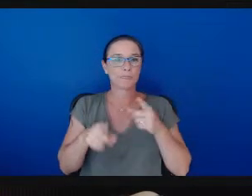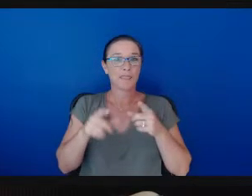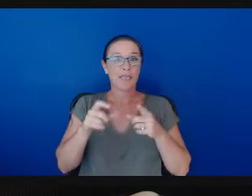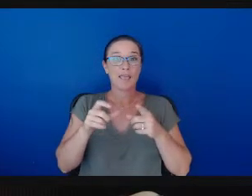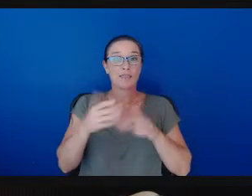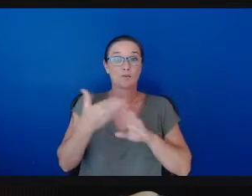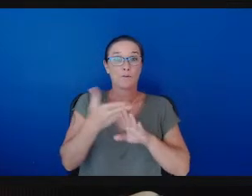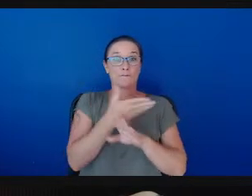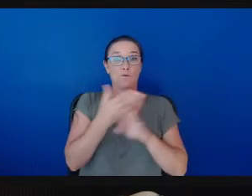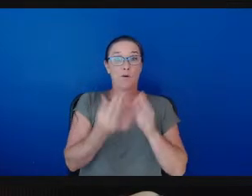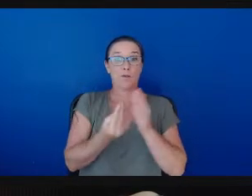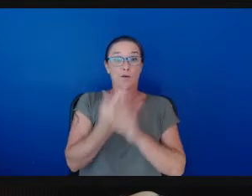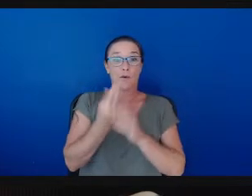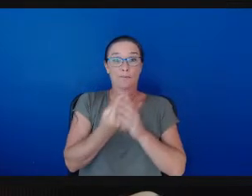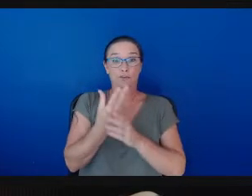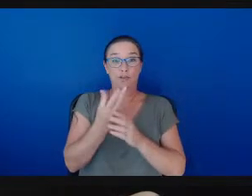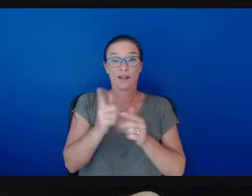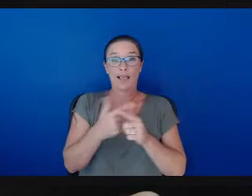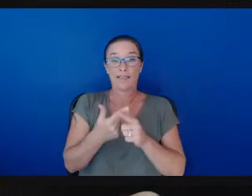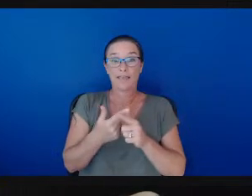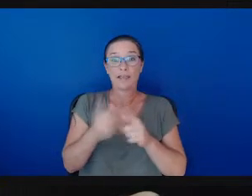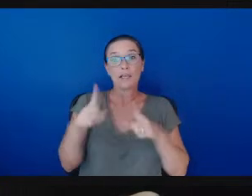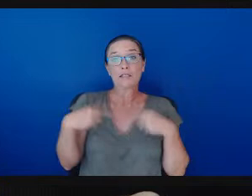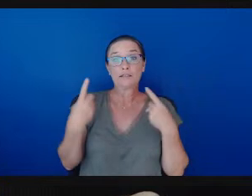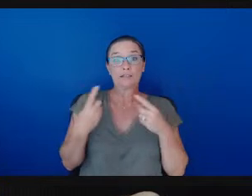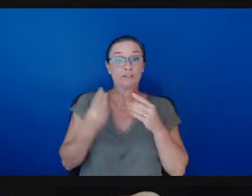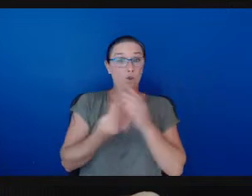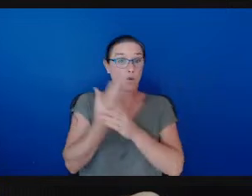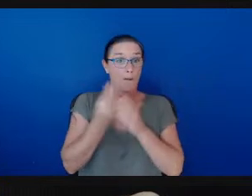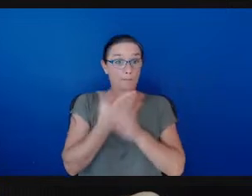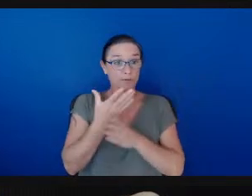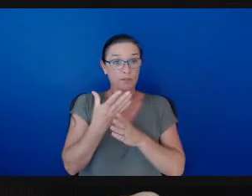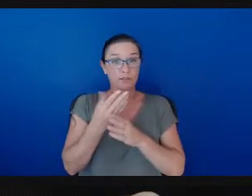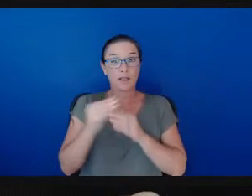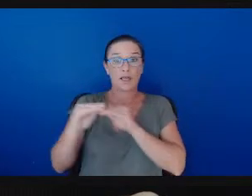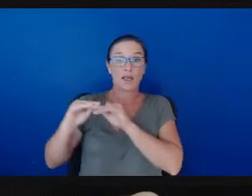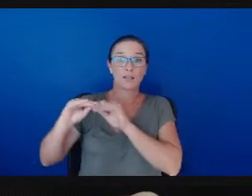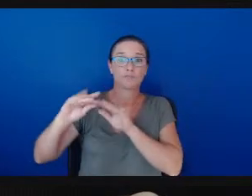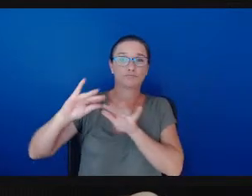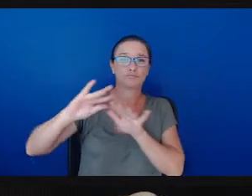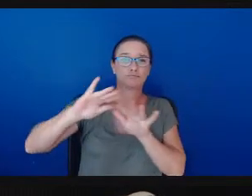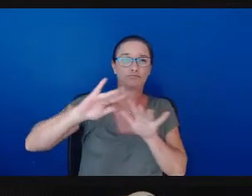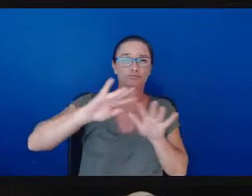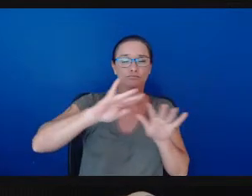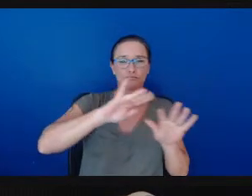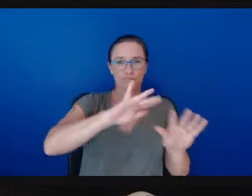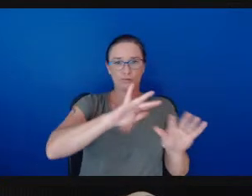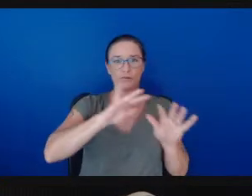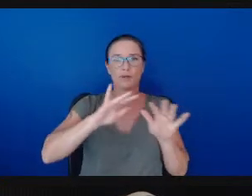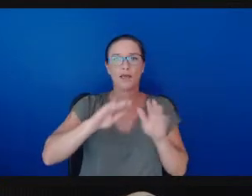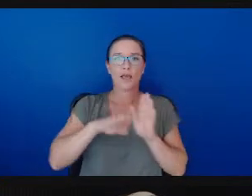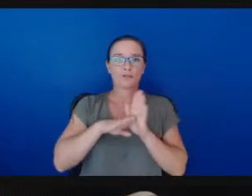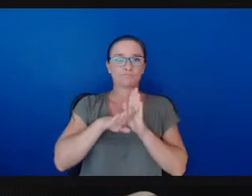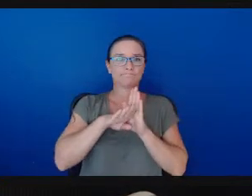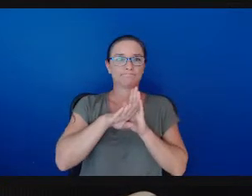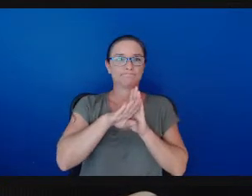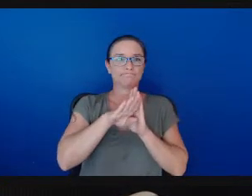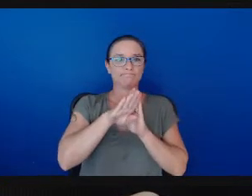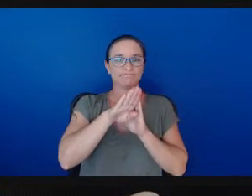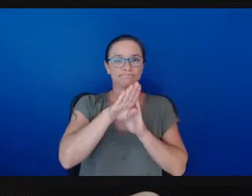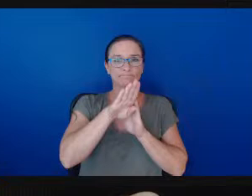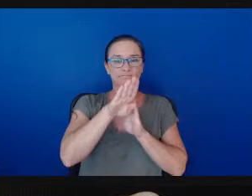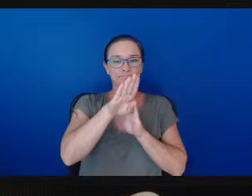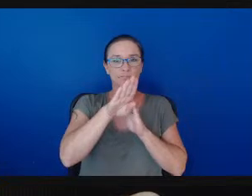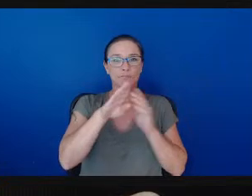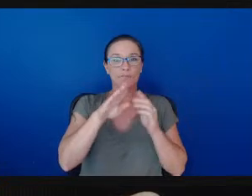to the eruption here. And really, since the eruption, you can see the wind dispersing this fog around the corner. And here it's climbing, climbing, climbing into the